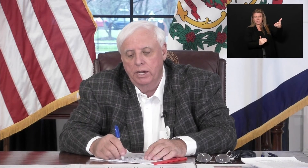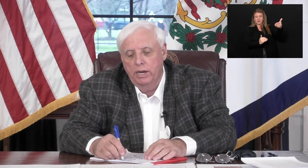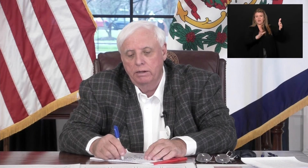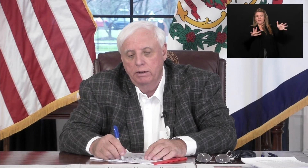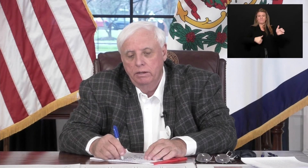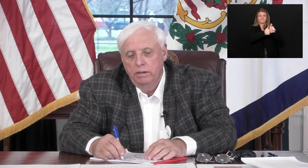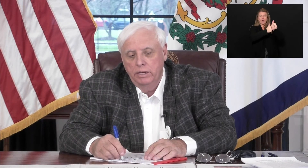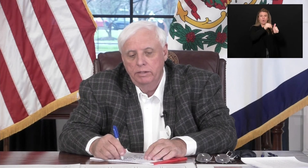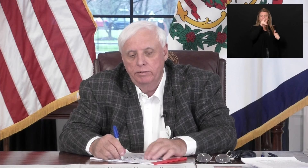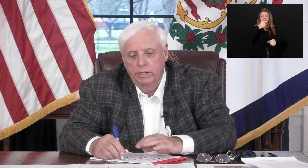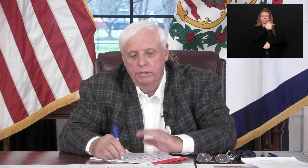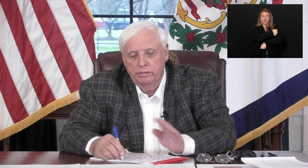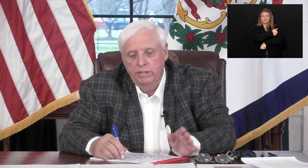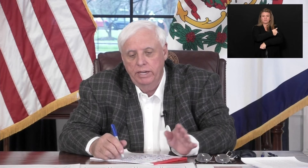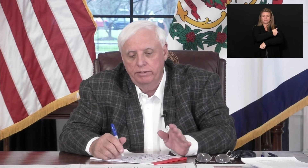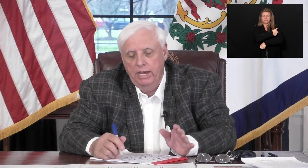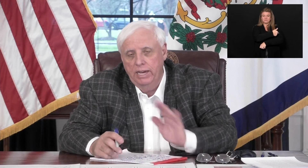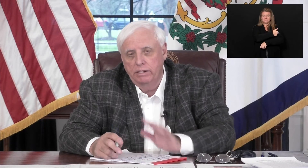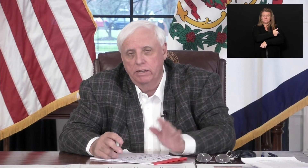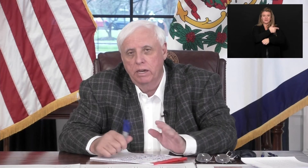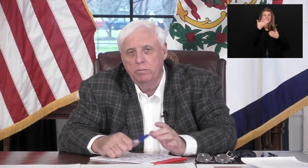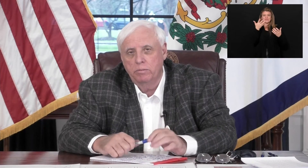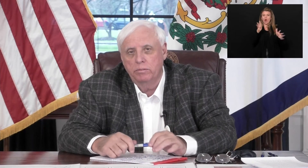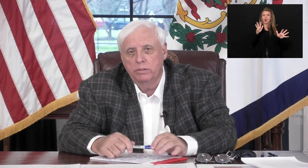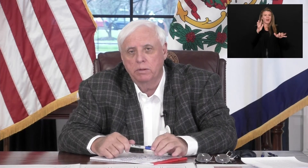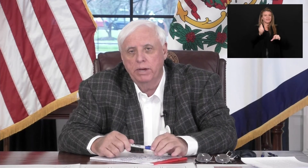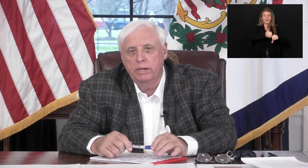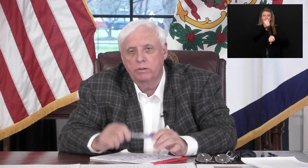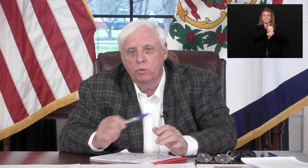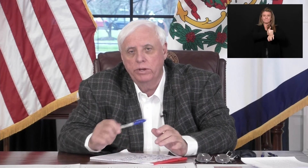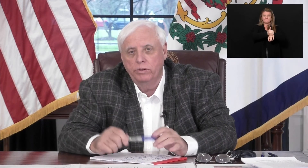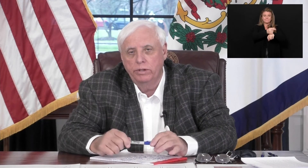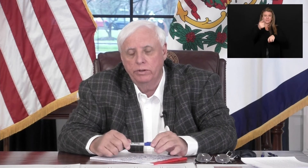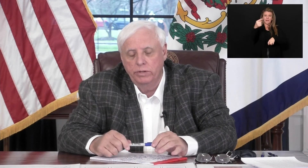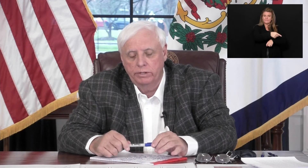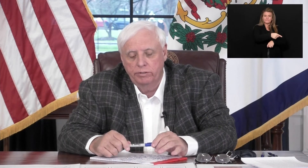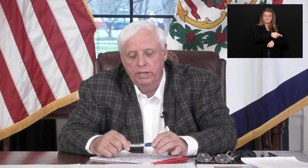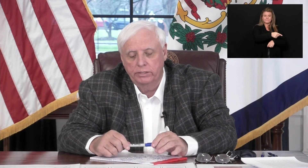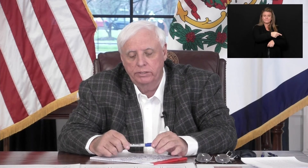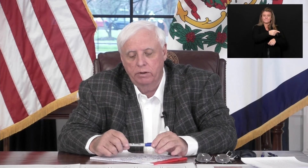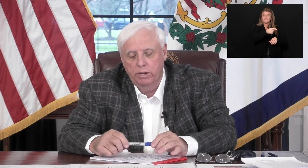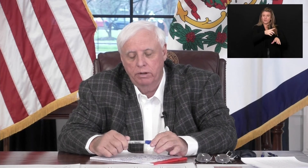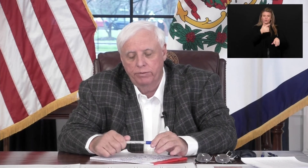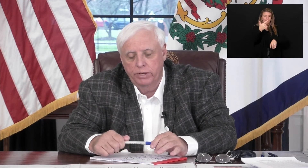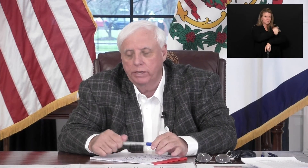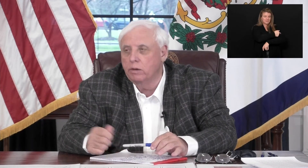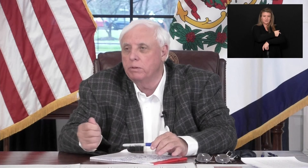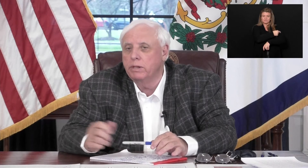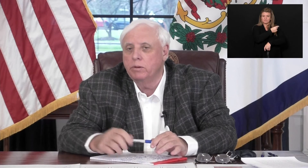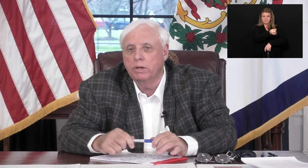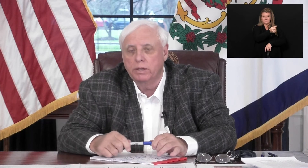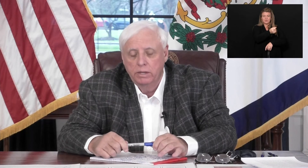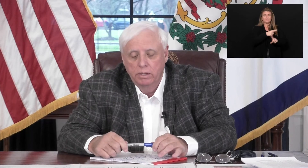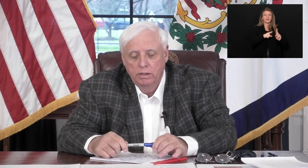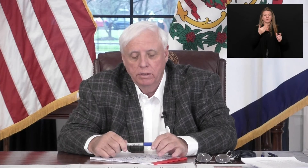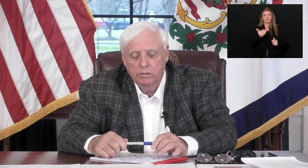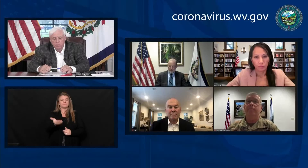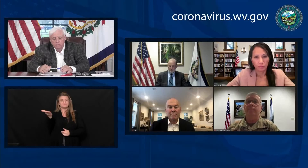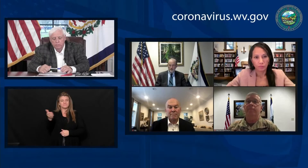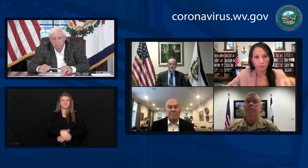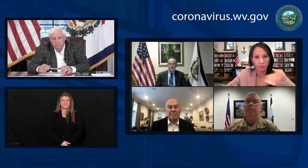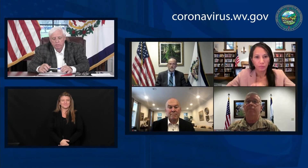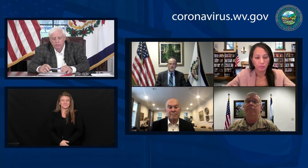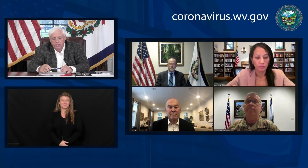follow-up shot is set aside to come out to where you get the second shot right off the get-go. But anyway,